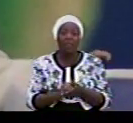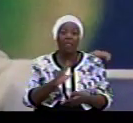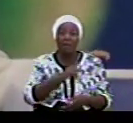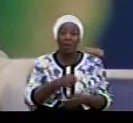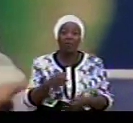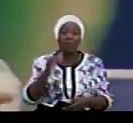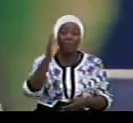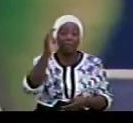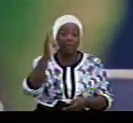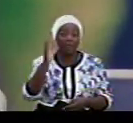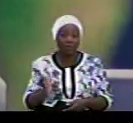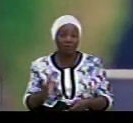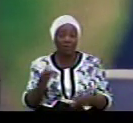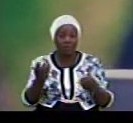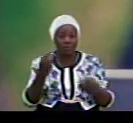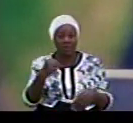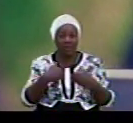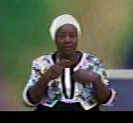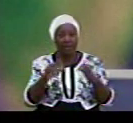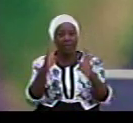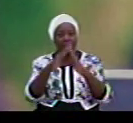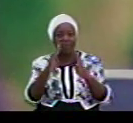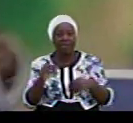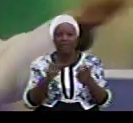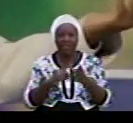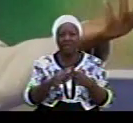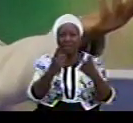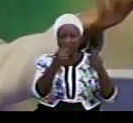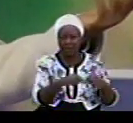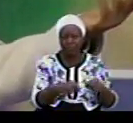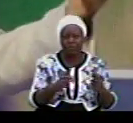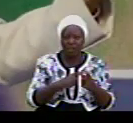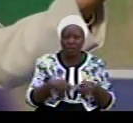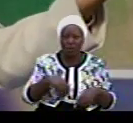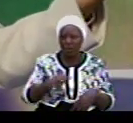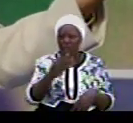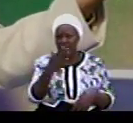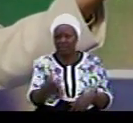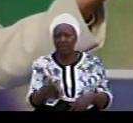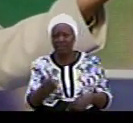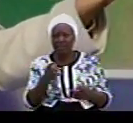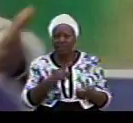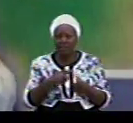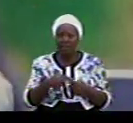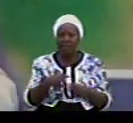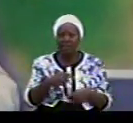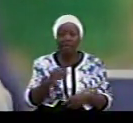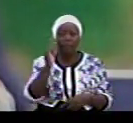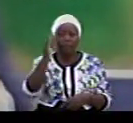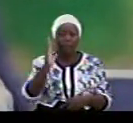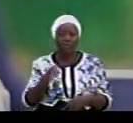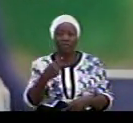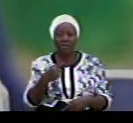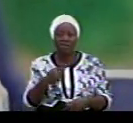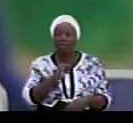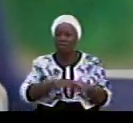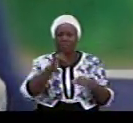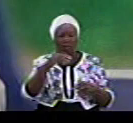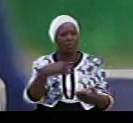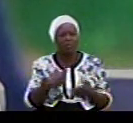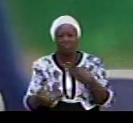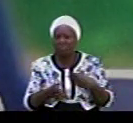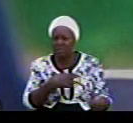came. And while in the audience, I said, doesn't matter. If they are taking away